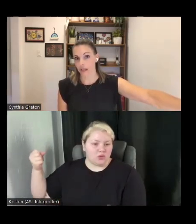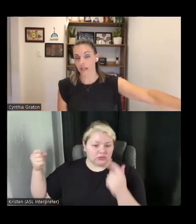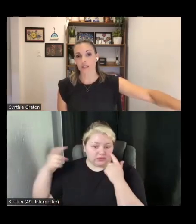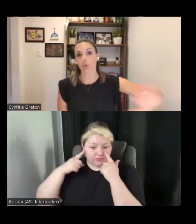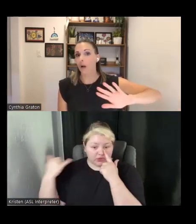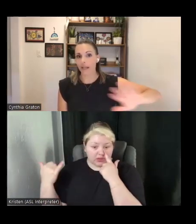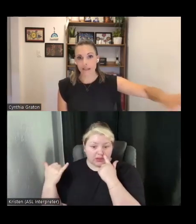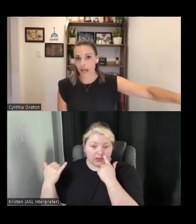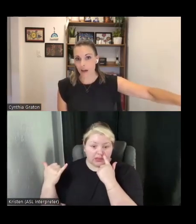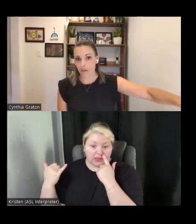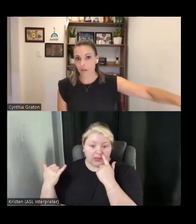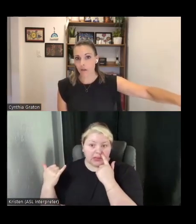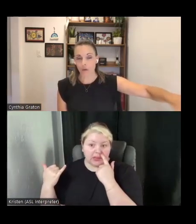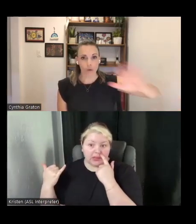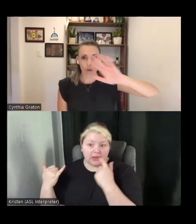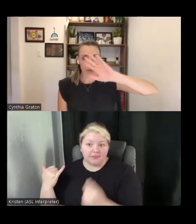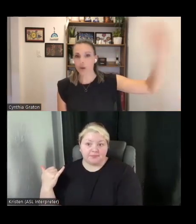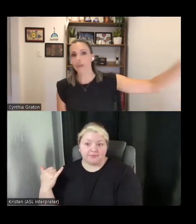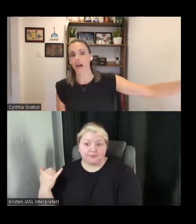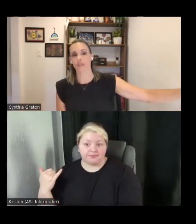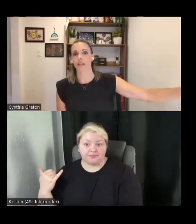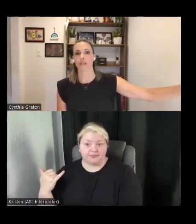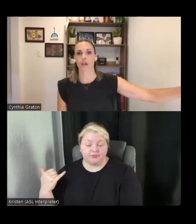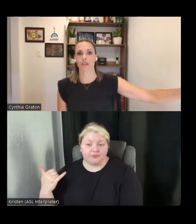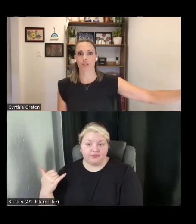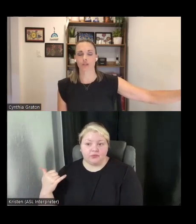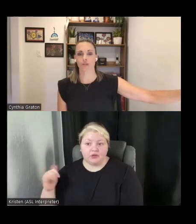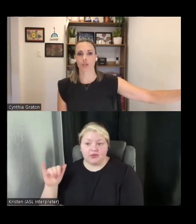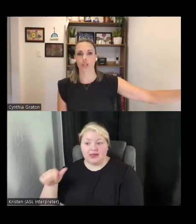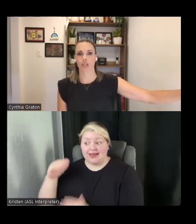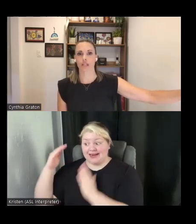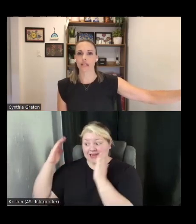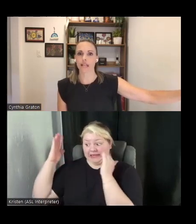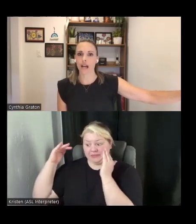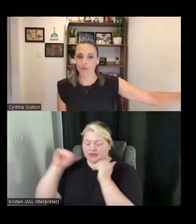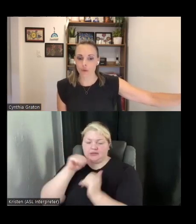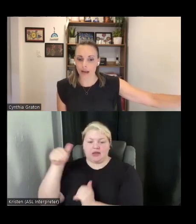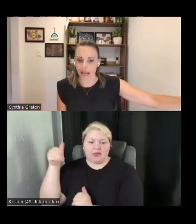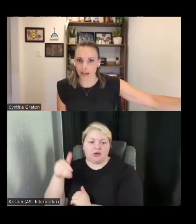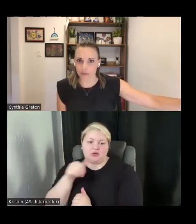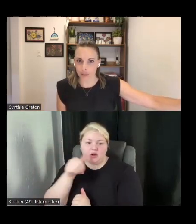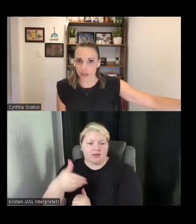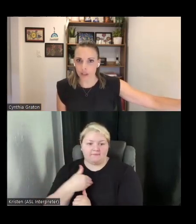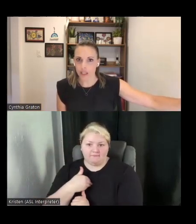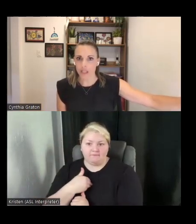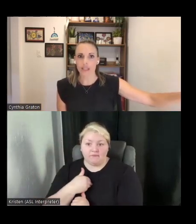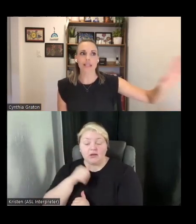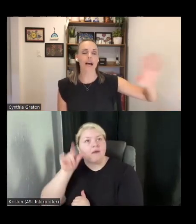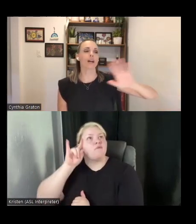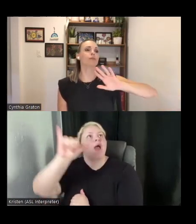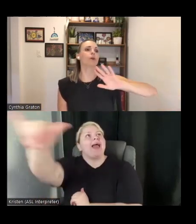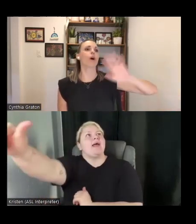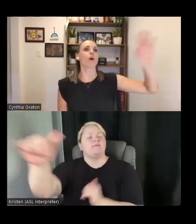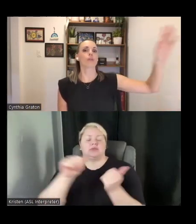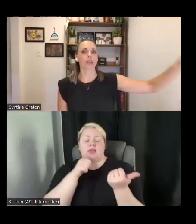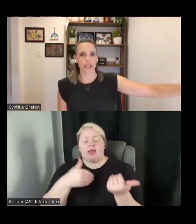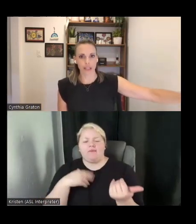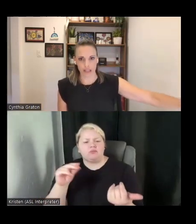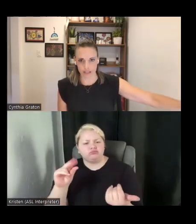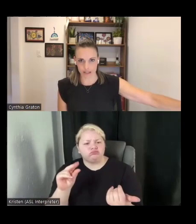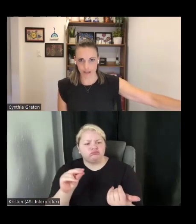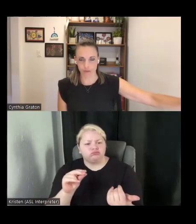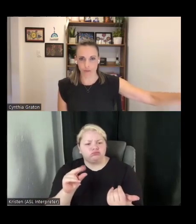right? So right now, we don't have that expectation for Jake. Not forever, not for all